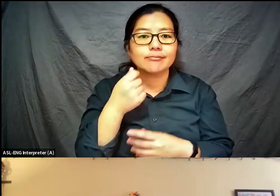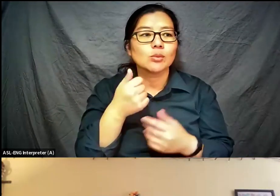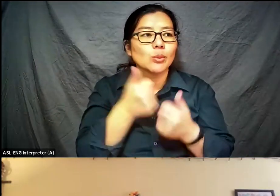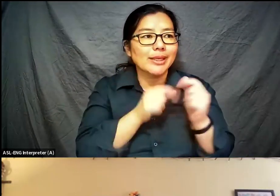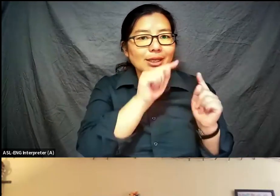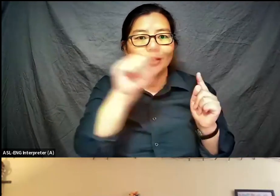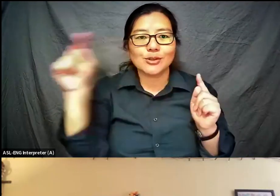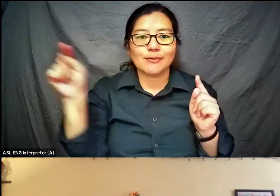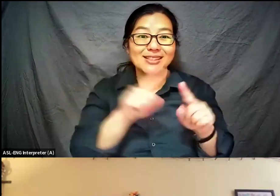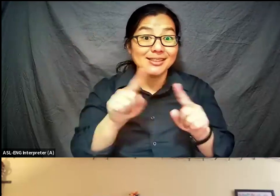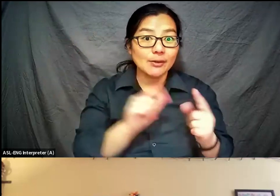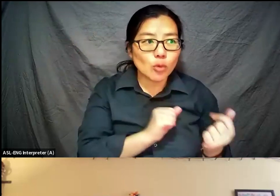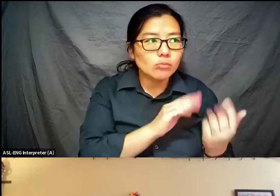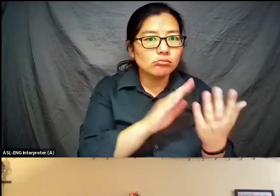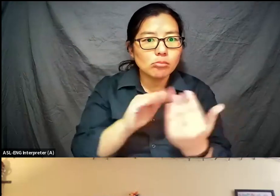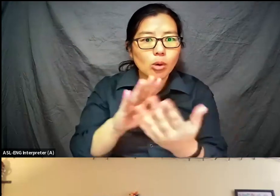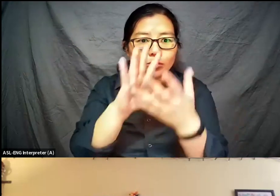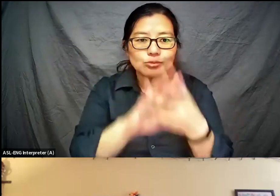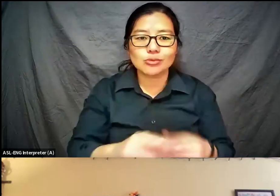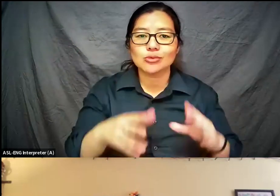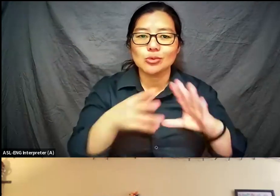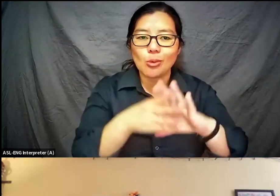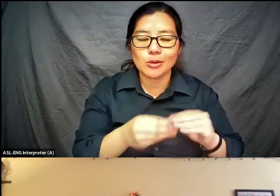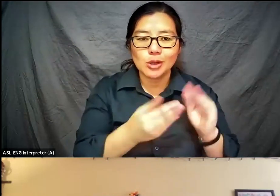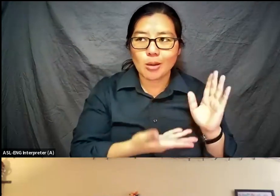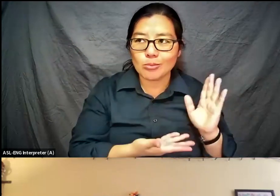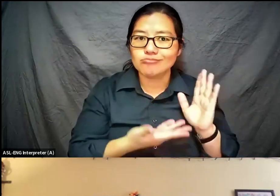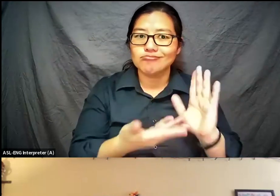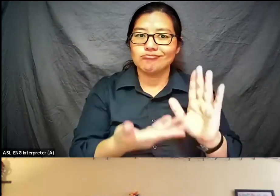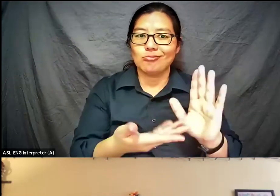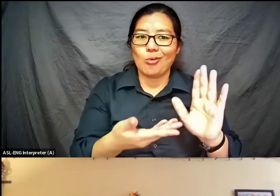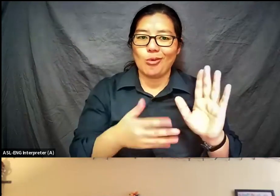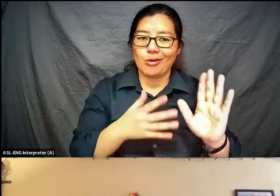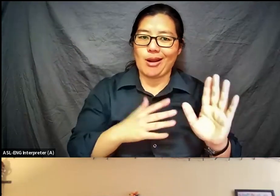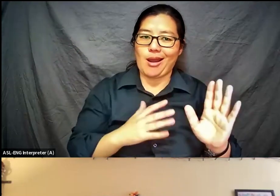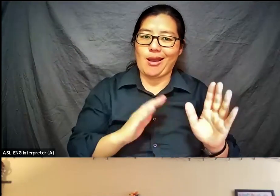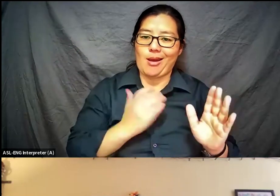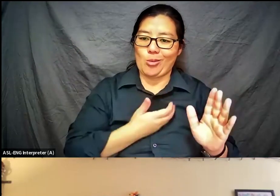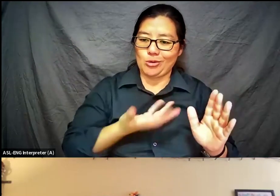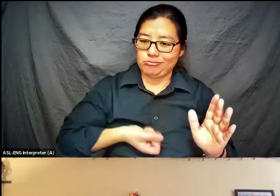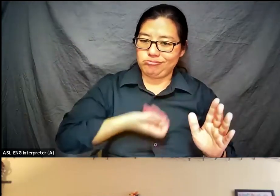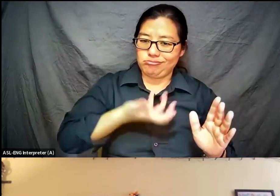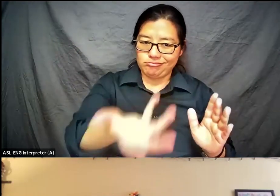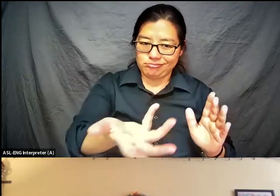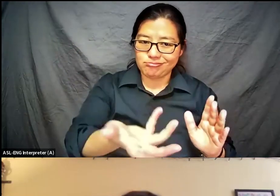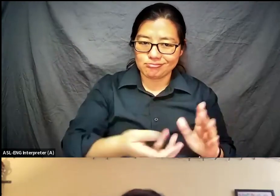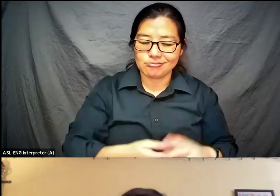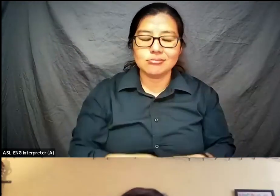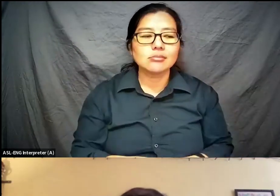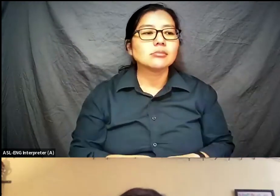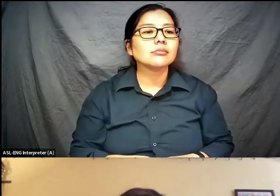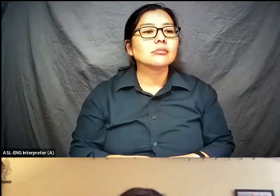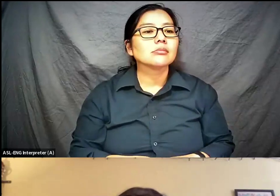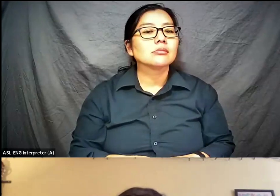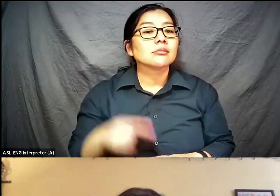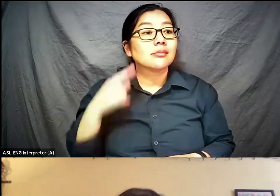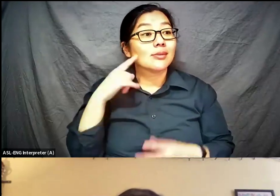benefit in incorporating storytelling and anti-colonial storytelling, particularly into more